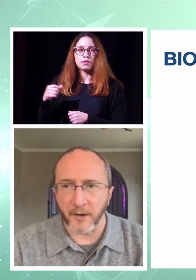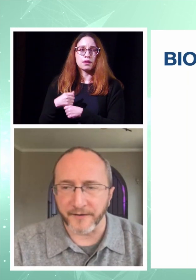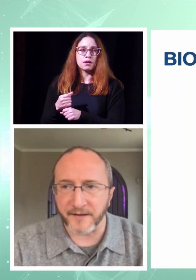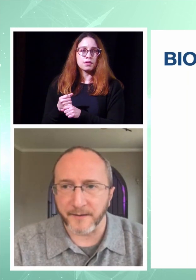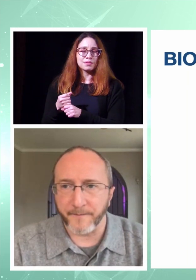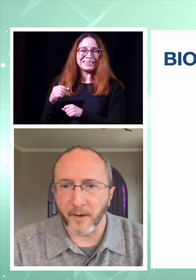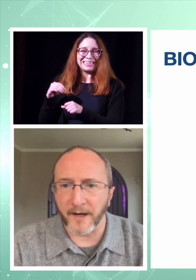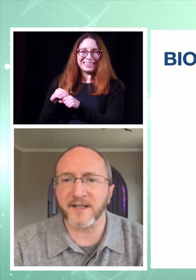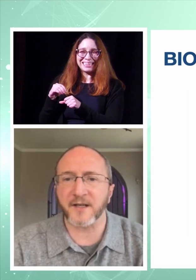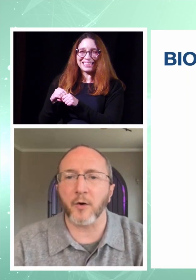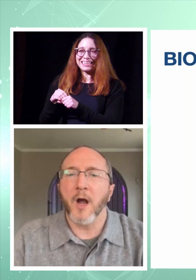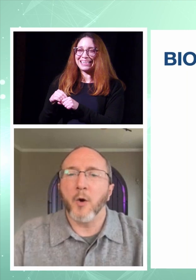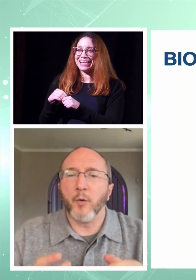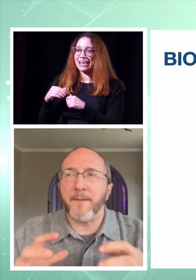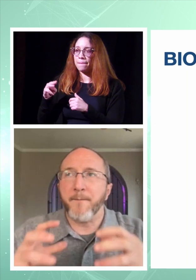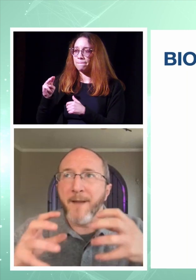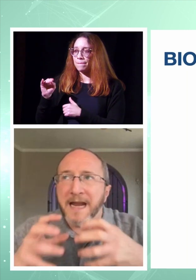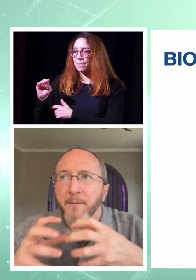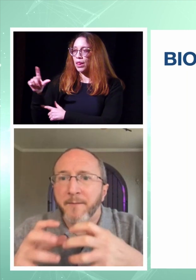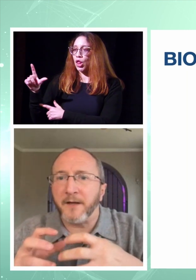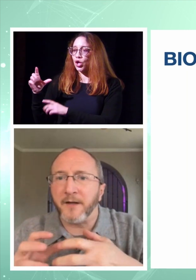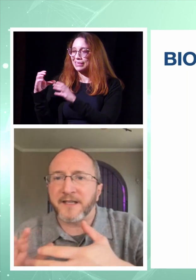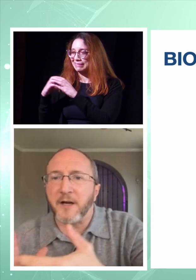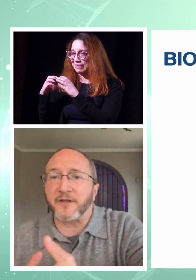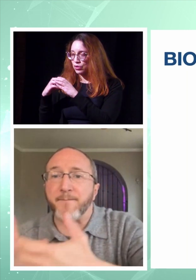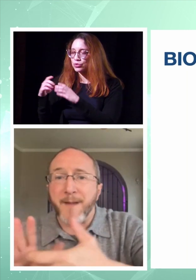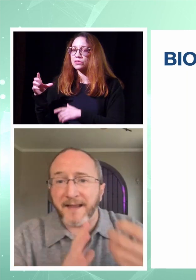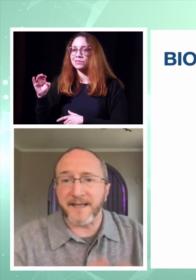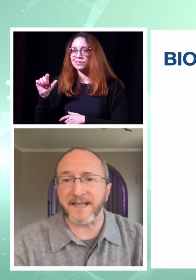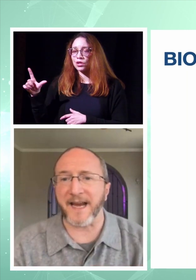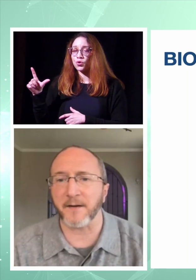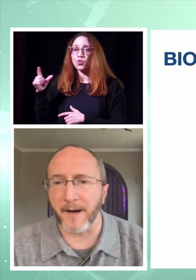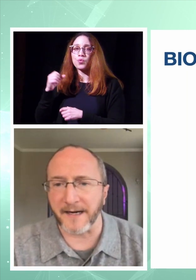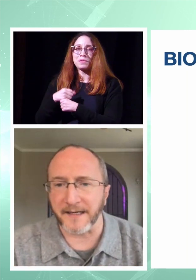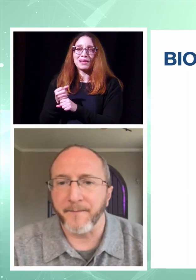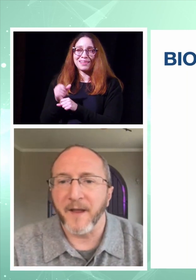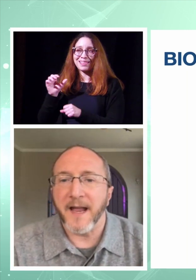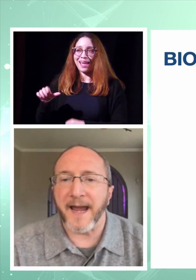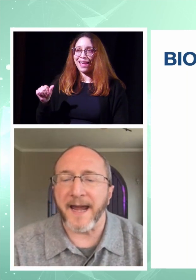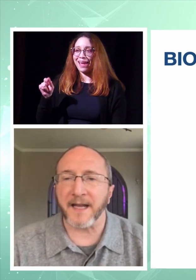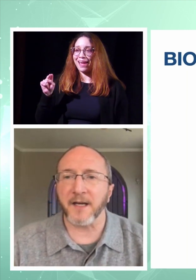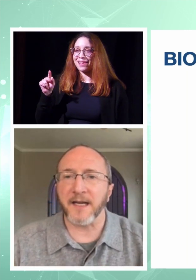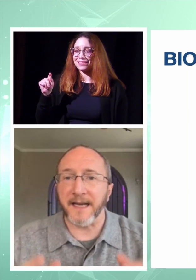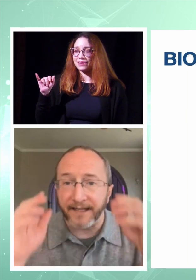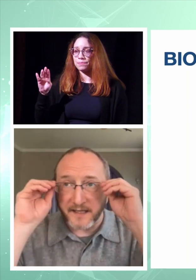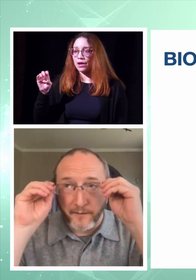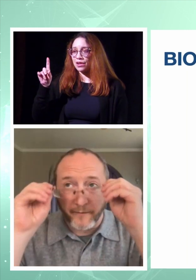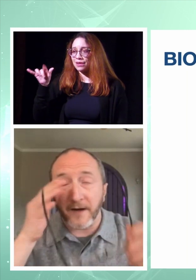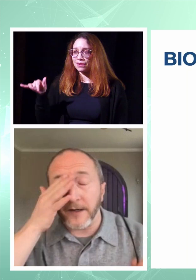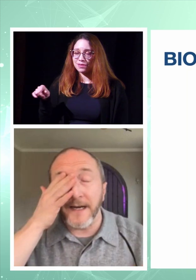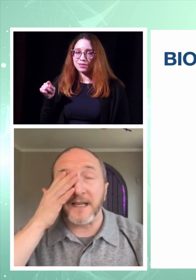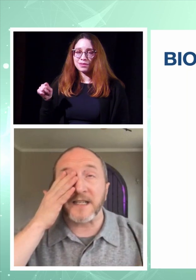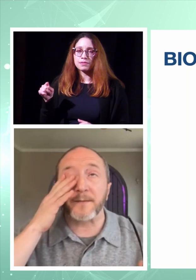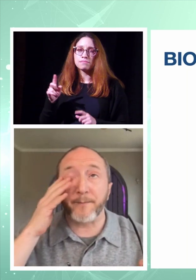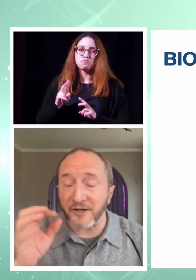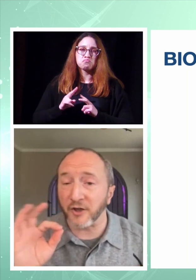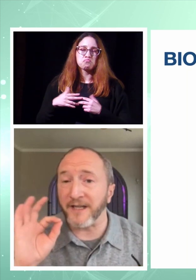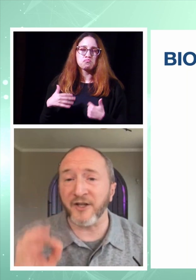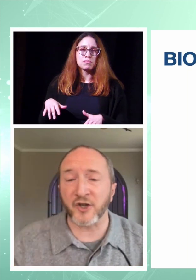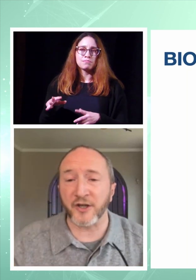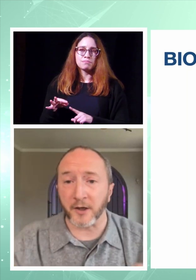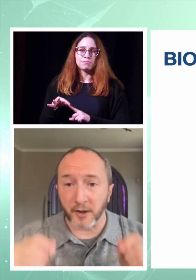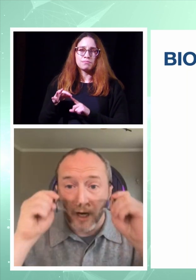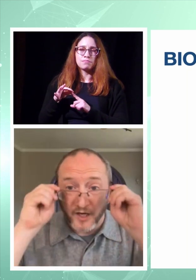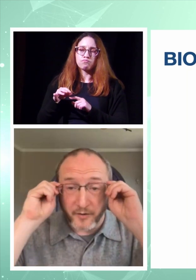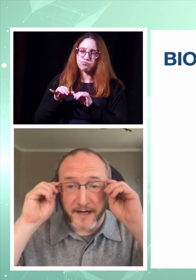mammalian cells. All right. So we make mammalian cells make this antibody. And it's very